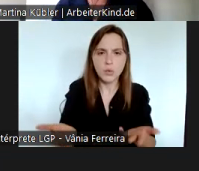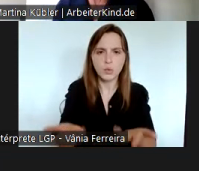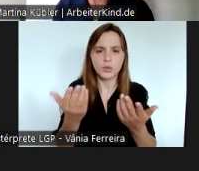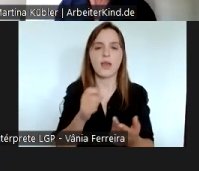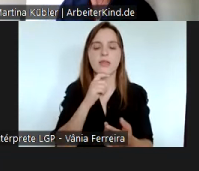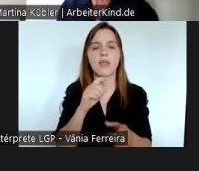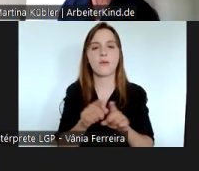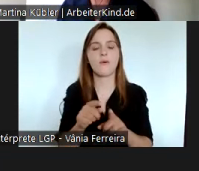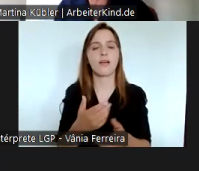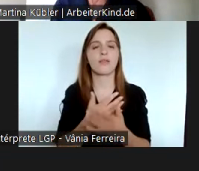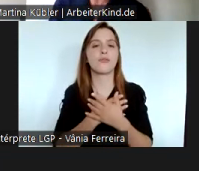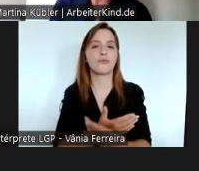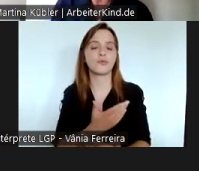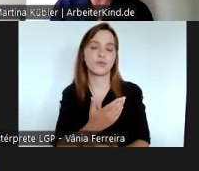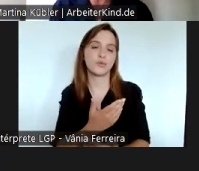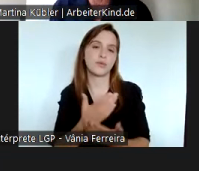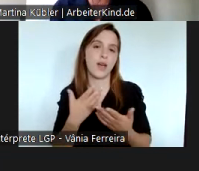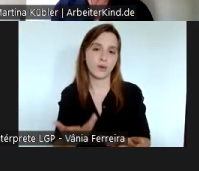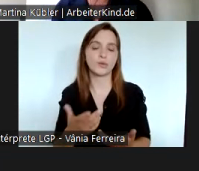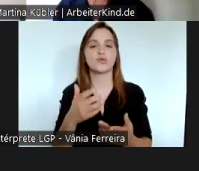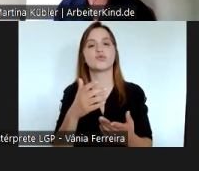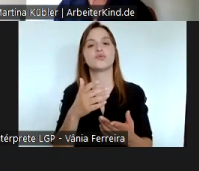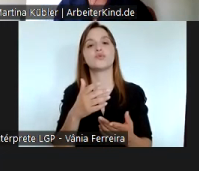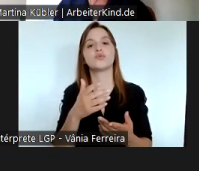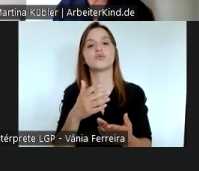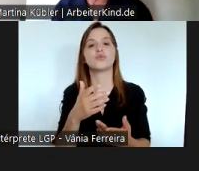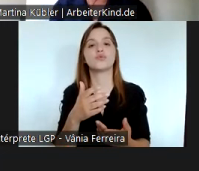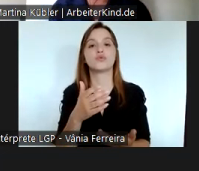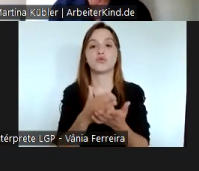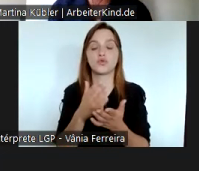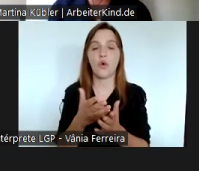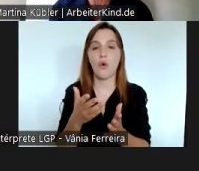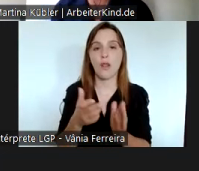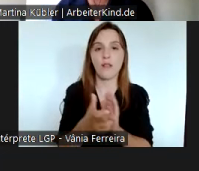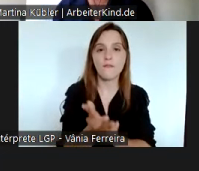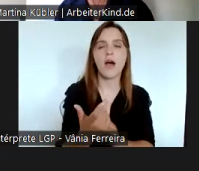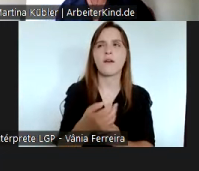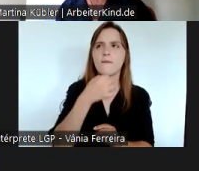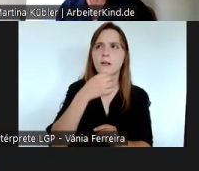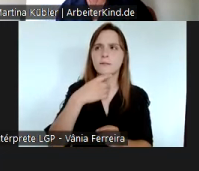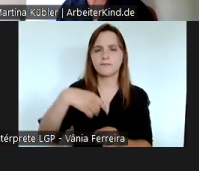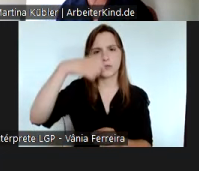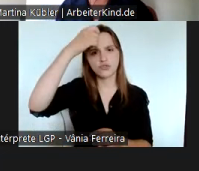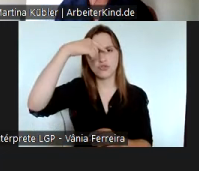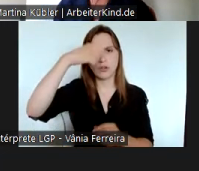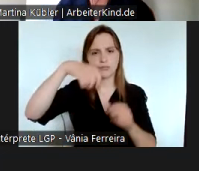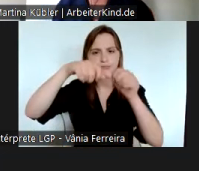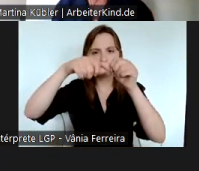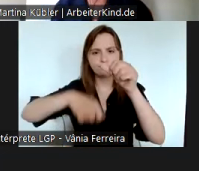our volunteers go to schools and they just talk about their own educational history, how they figured out what to